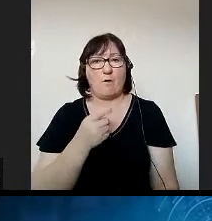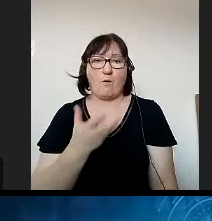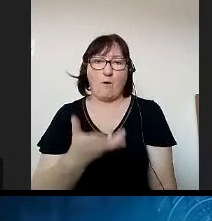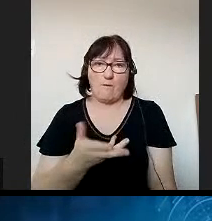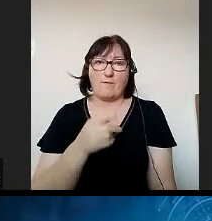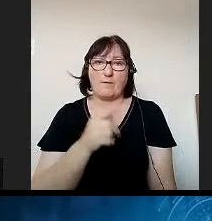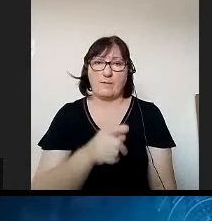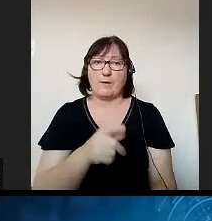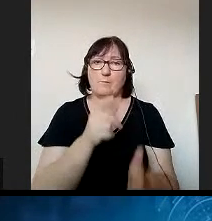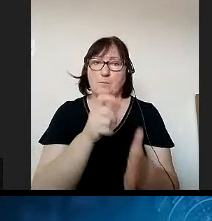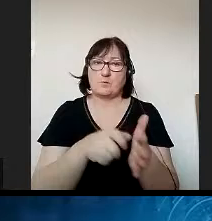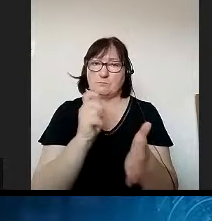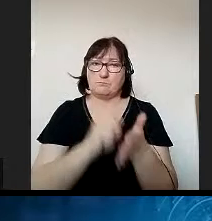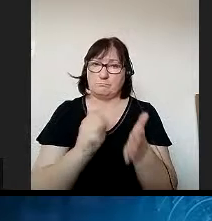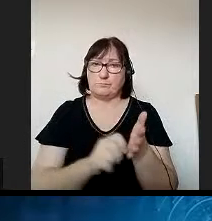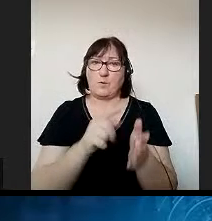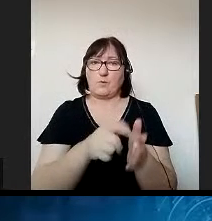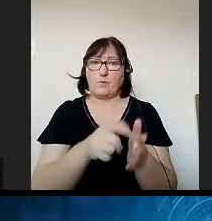applicant or the taxpayer,